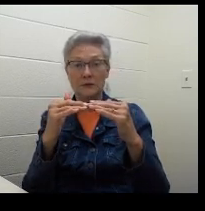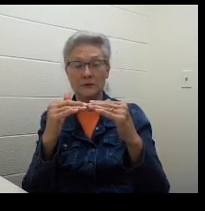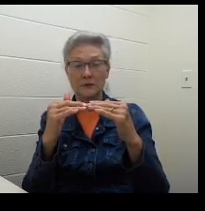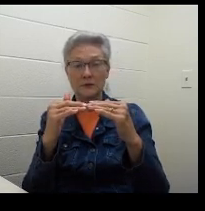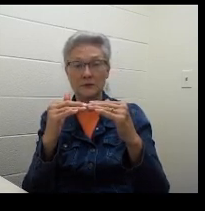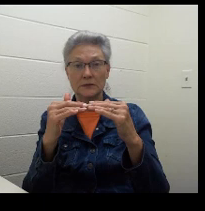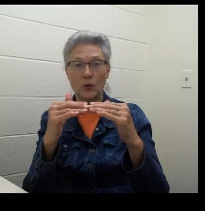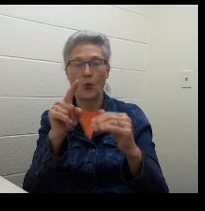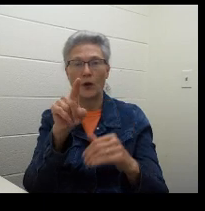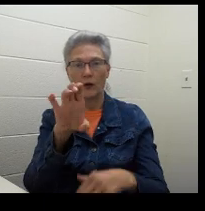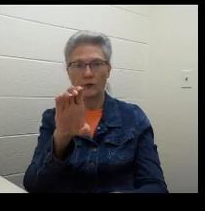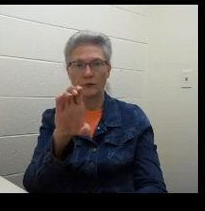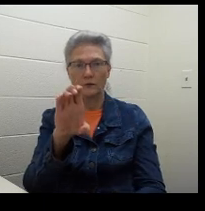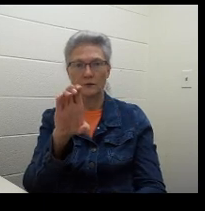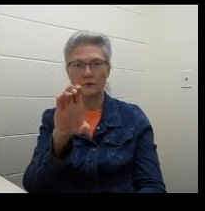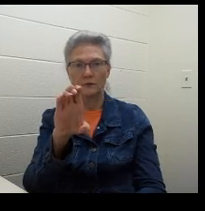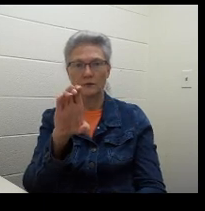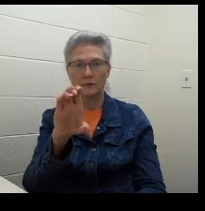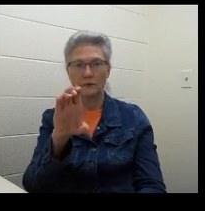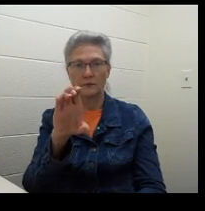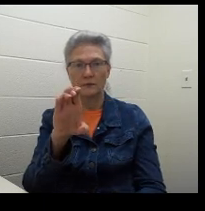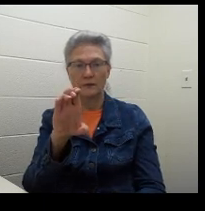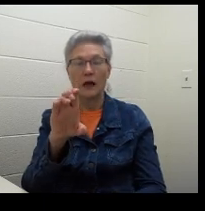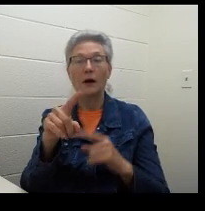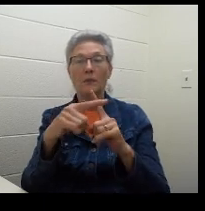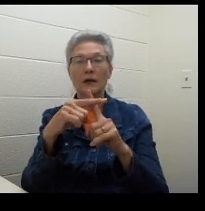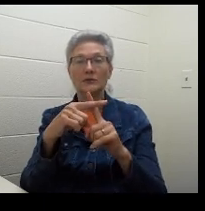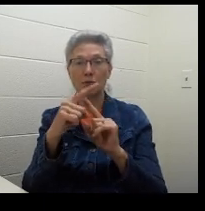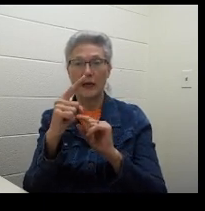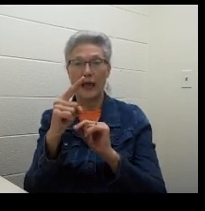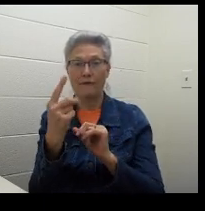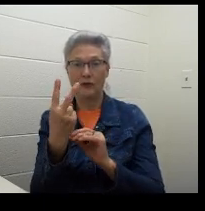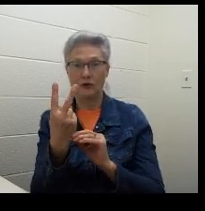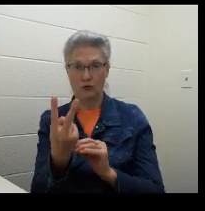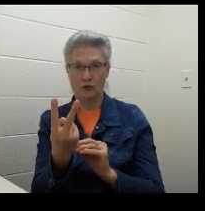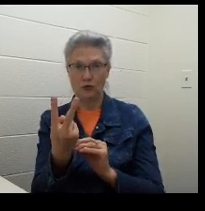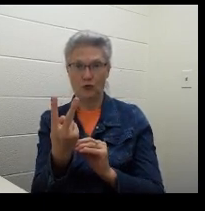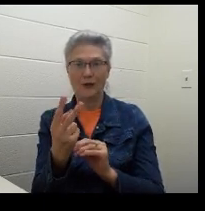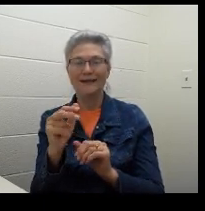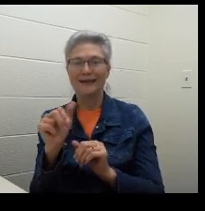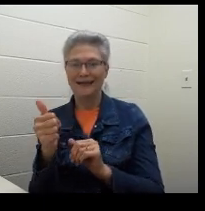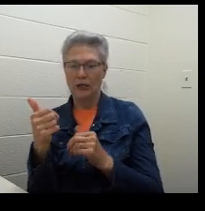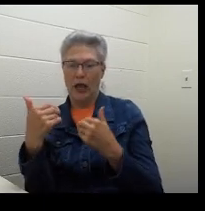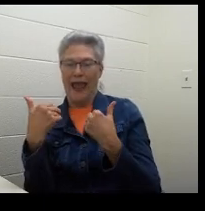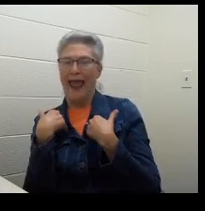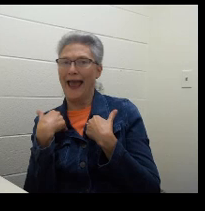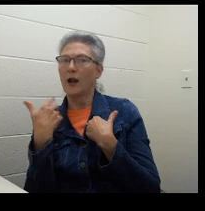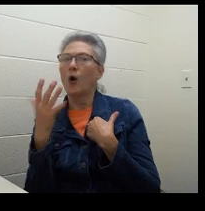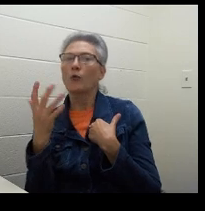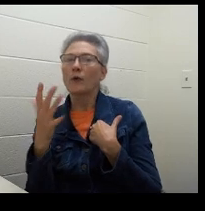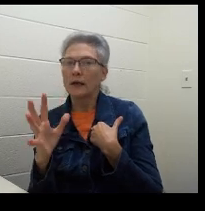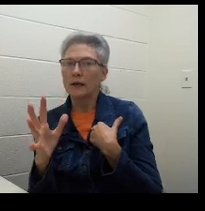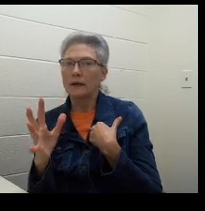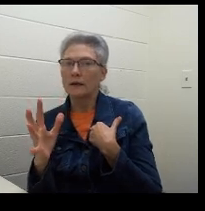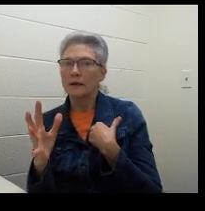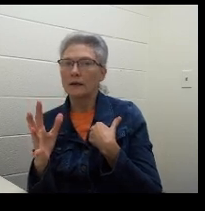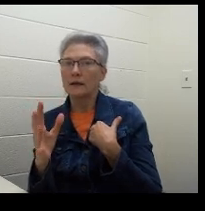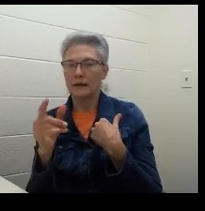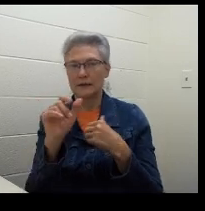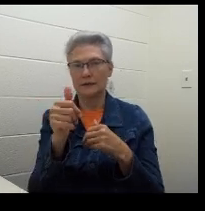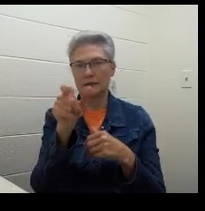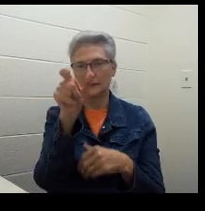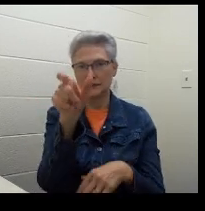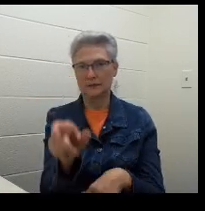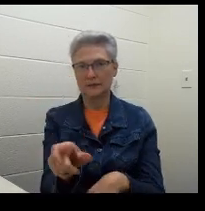as 100. Plus, we have the two tens that were already in the tens place